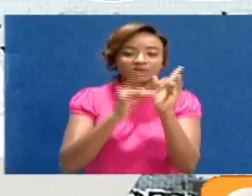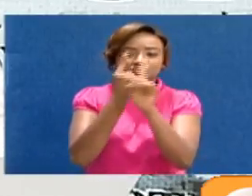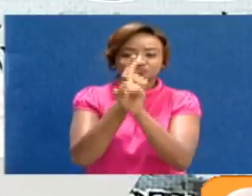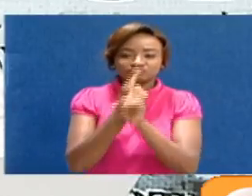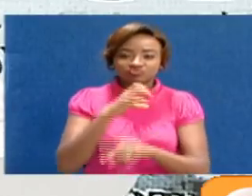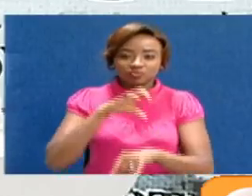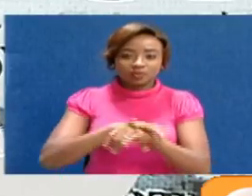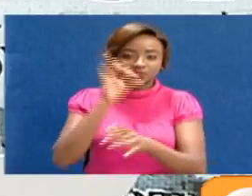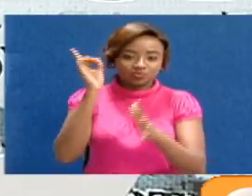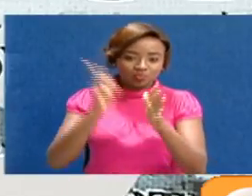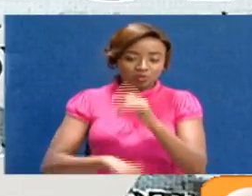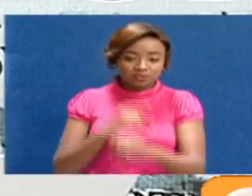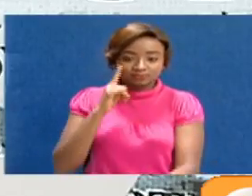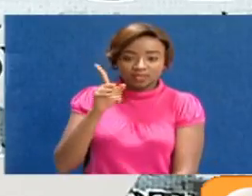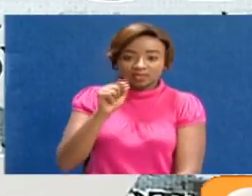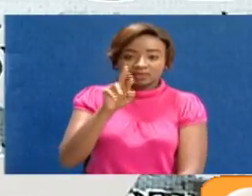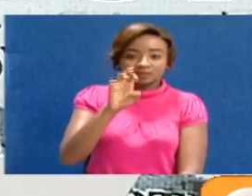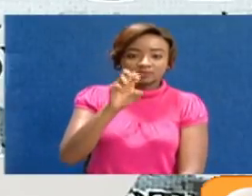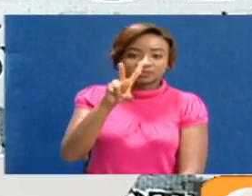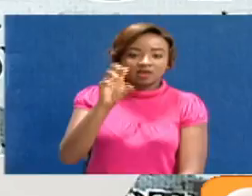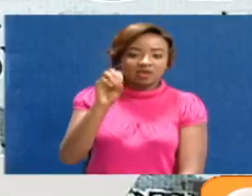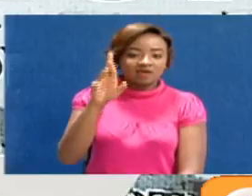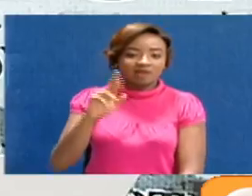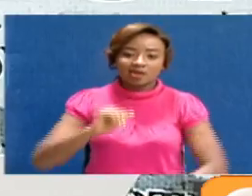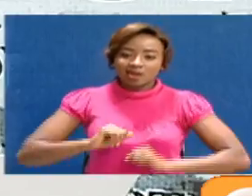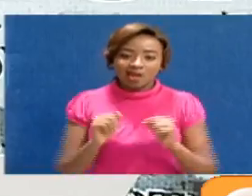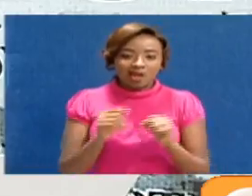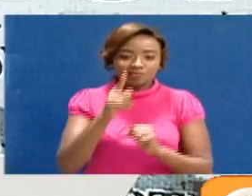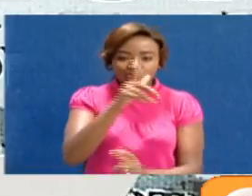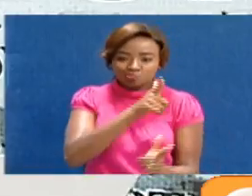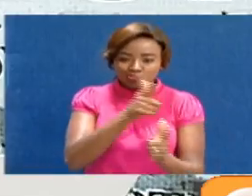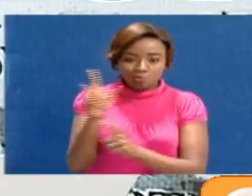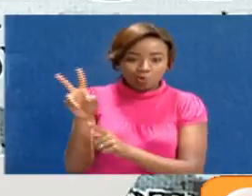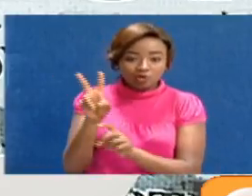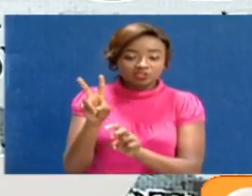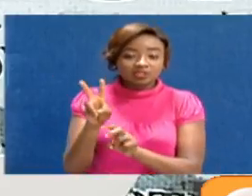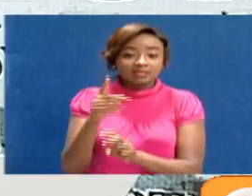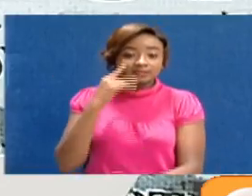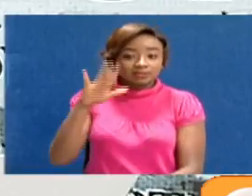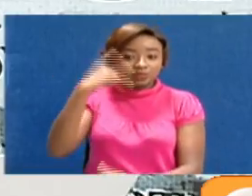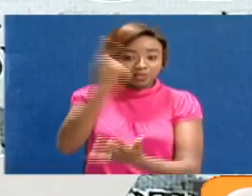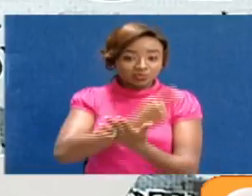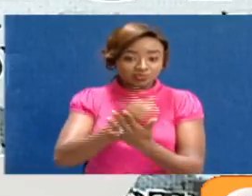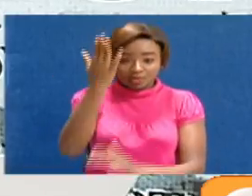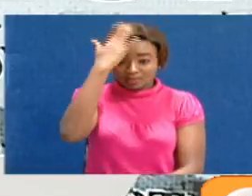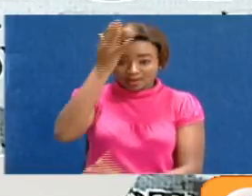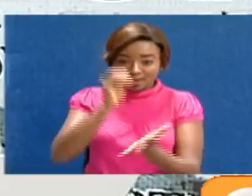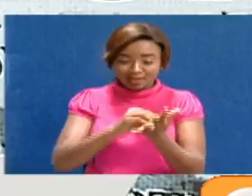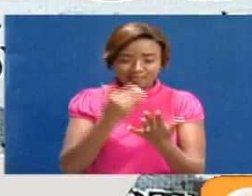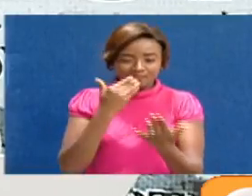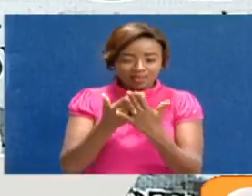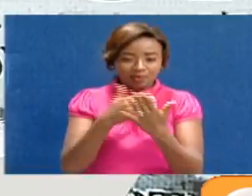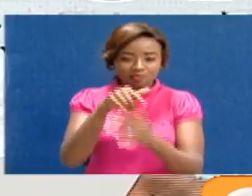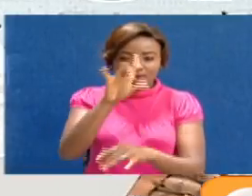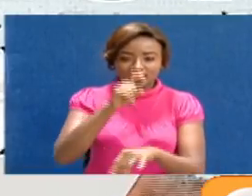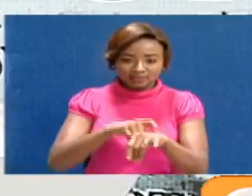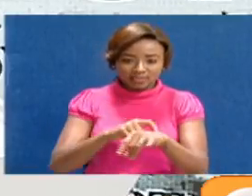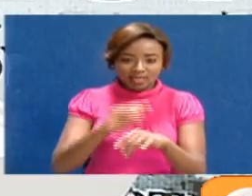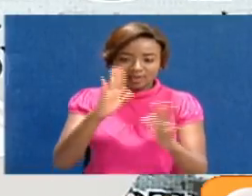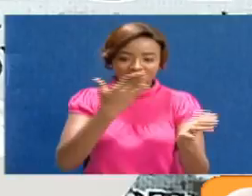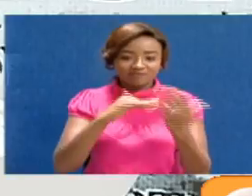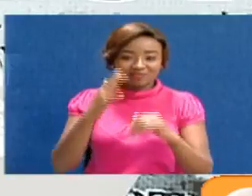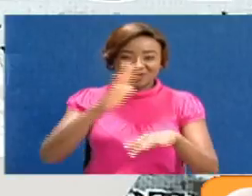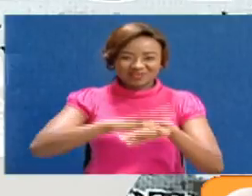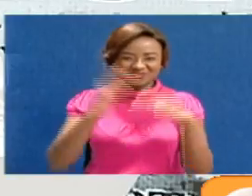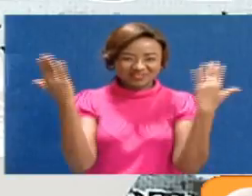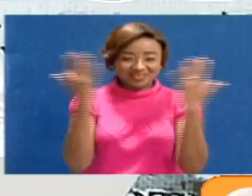come from that engagement. My name is Trevor Mbija. Always a pleasure having you with us. Let's do this again next week on Monday. And thank you so much for your feedback.